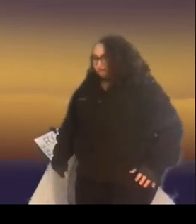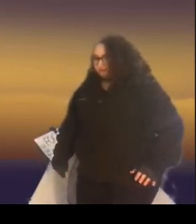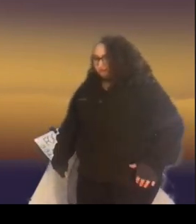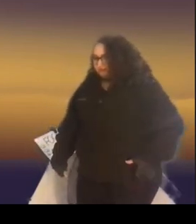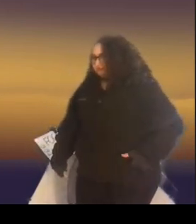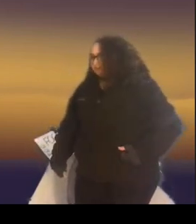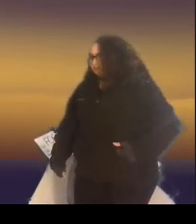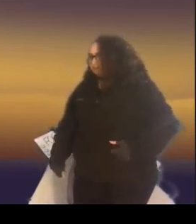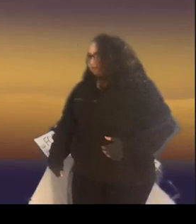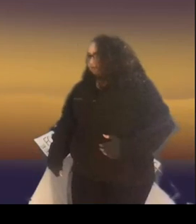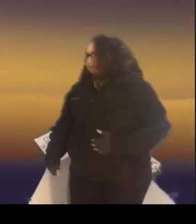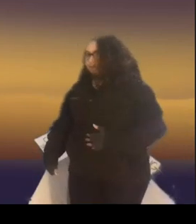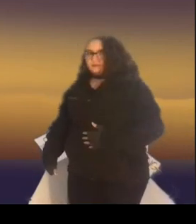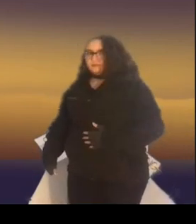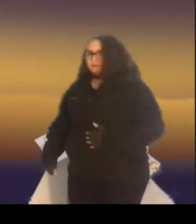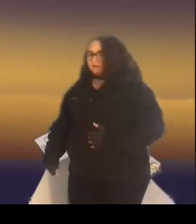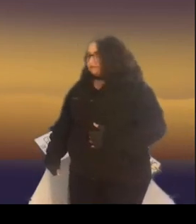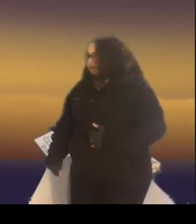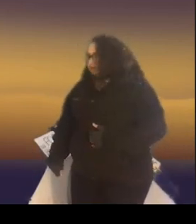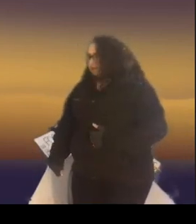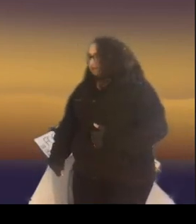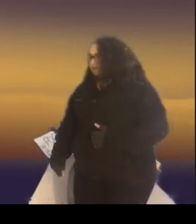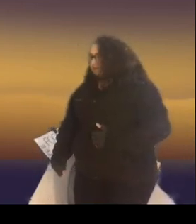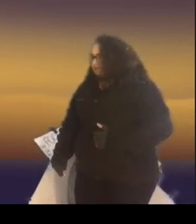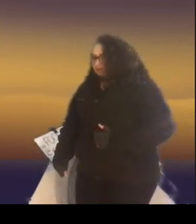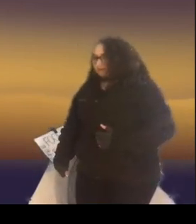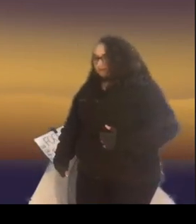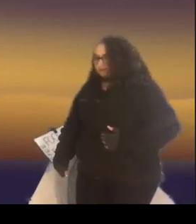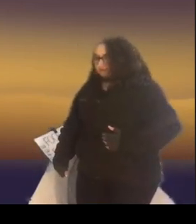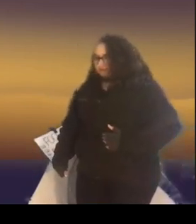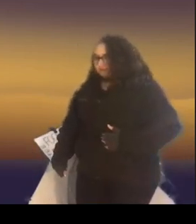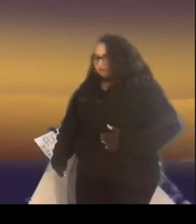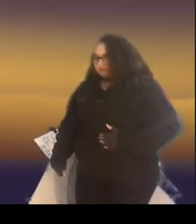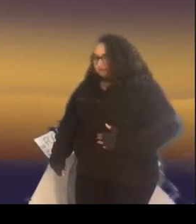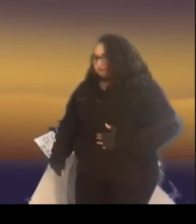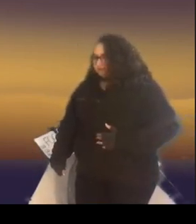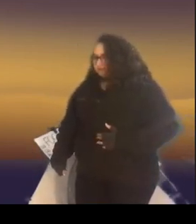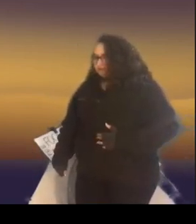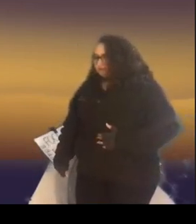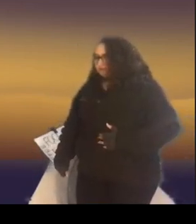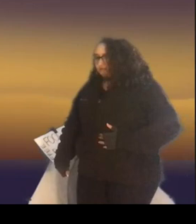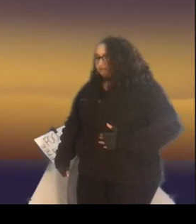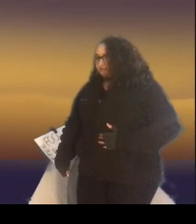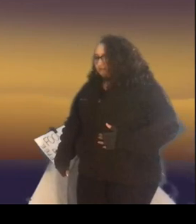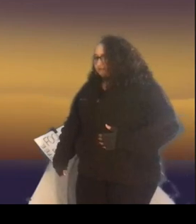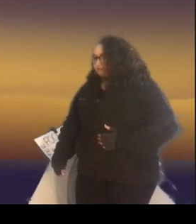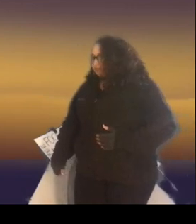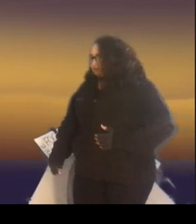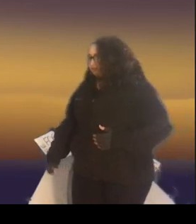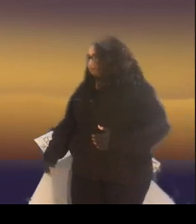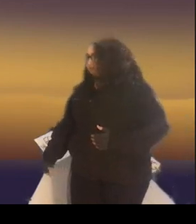Fuck. It's okay. I could have done something. It was too good to be true. Too good to be true. Too good to be